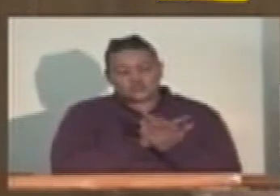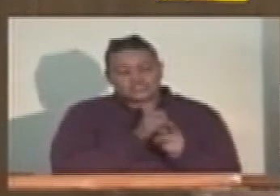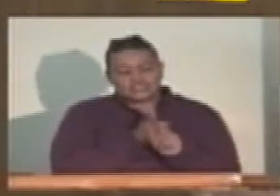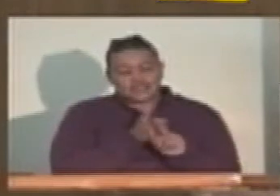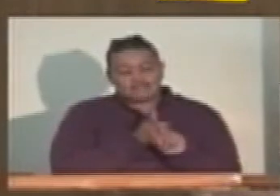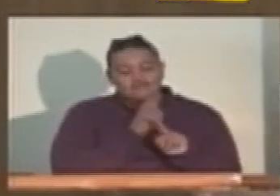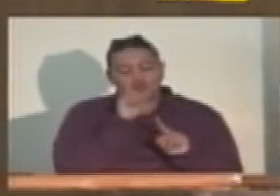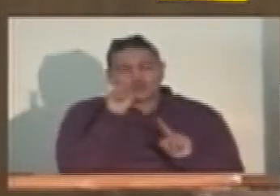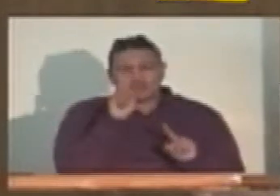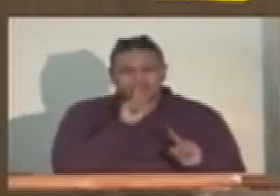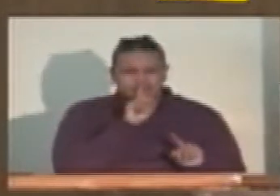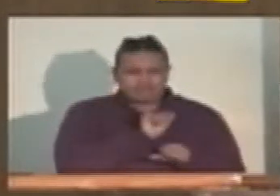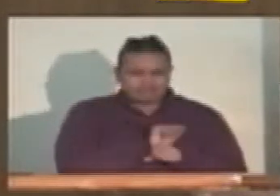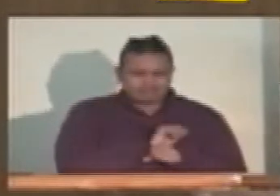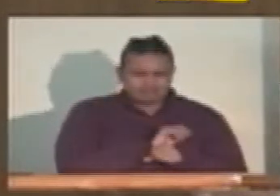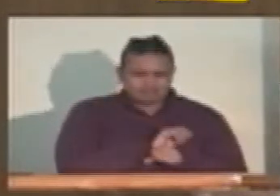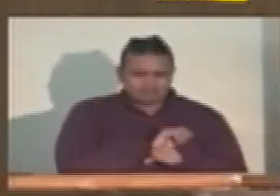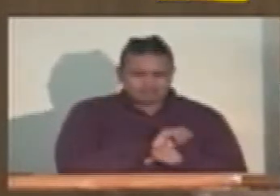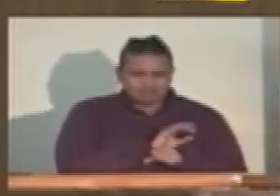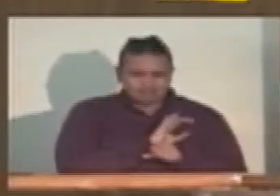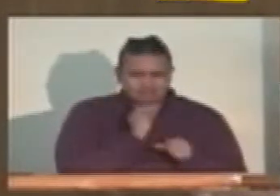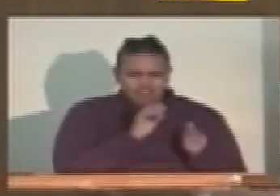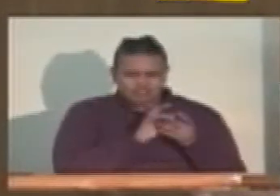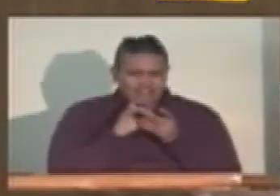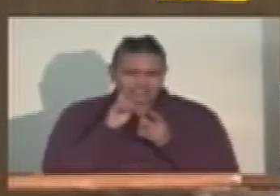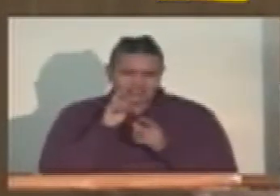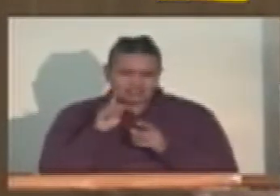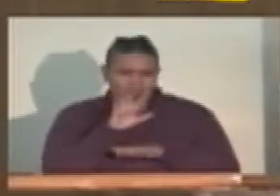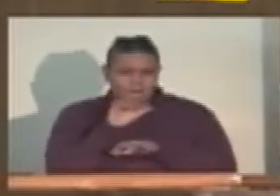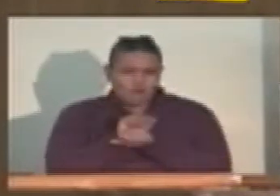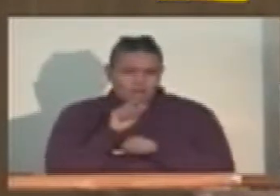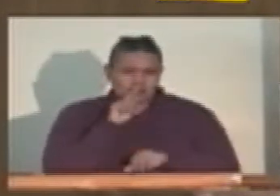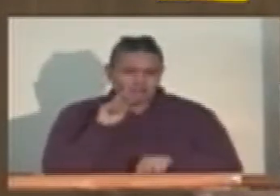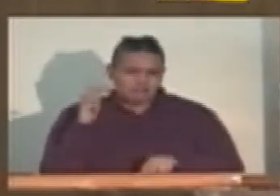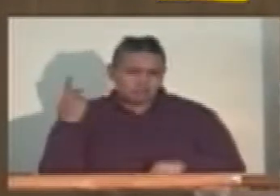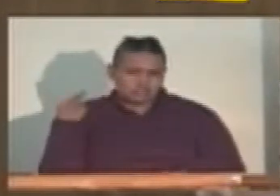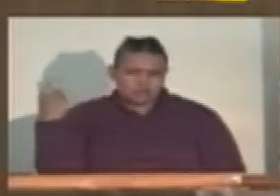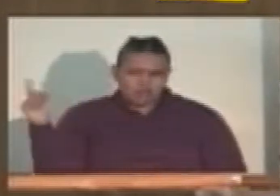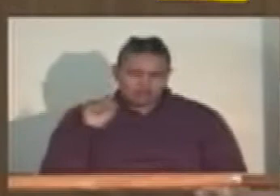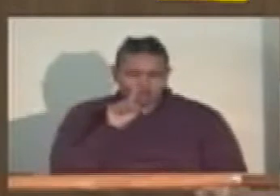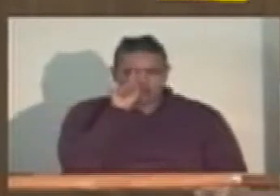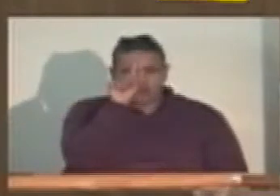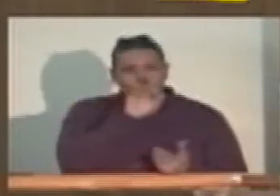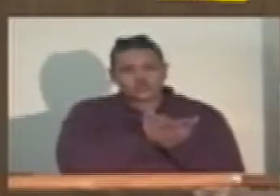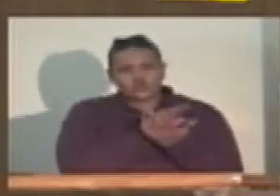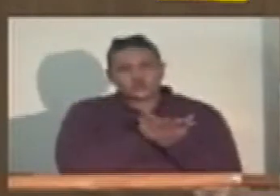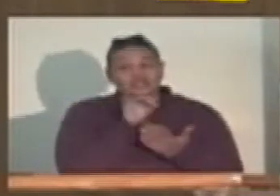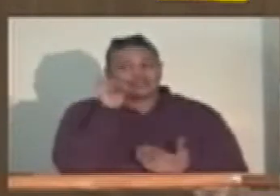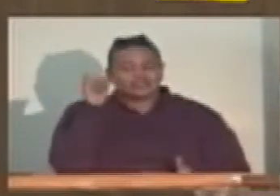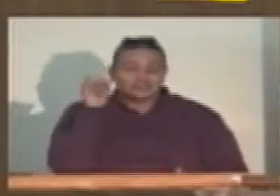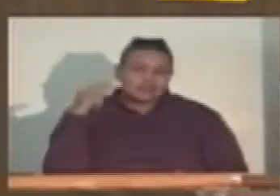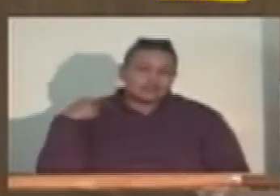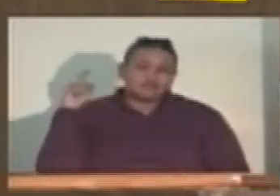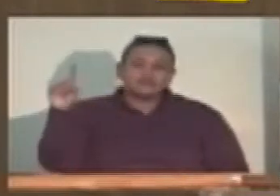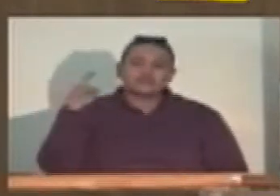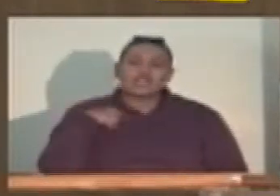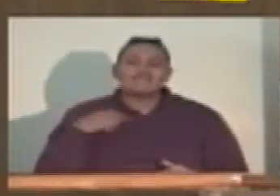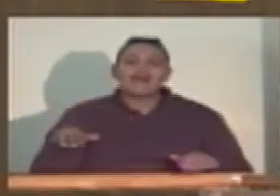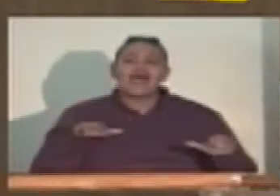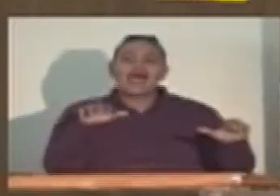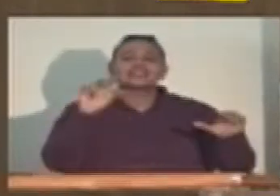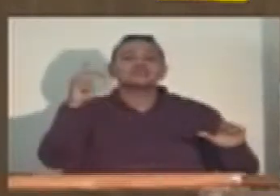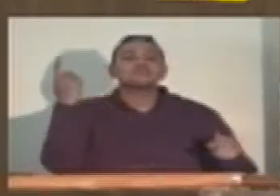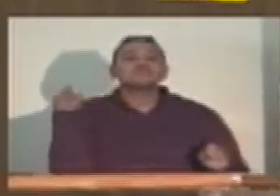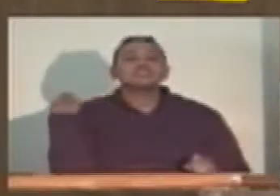there is uncertainty regarding the appointment of principals. One school I visited yesterday has an acting